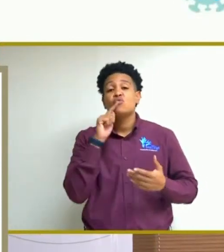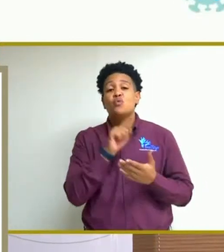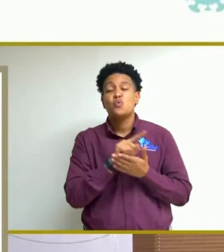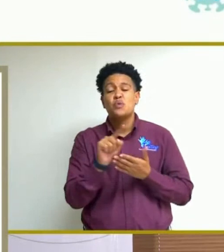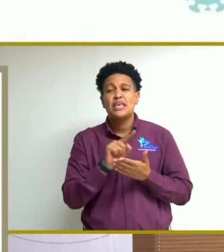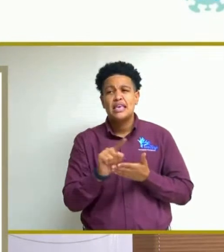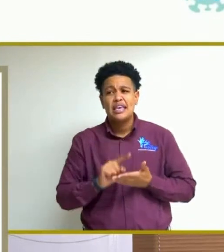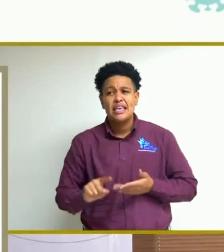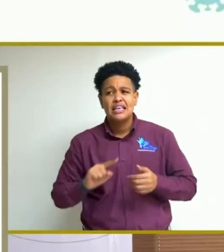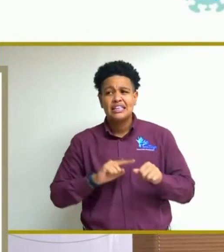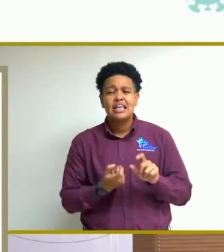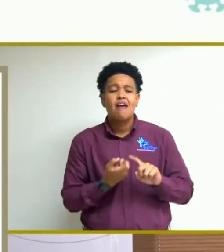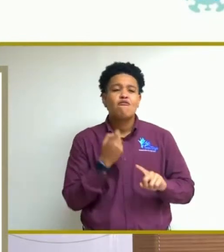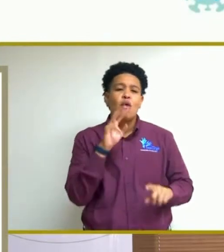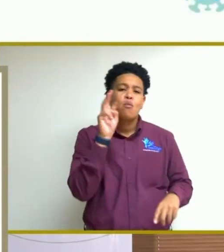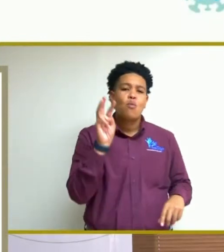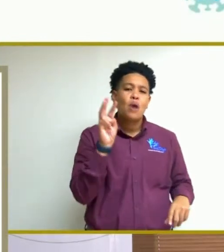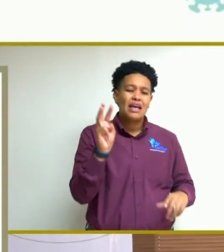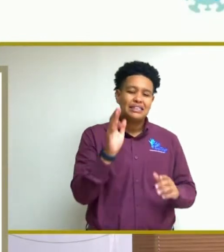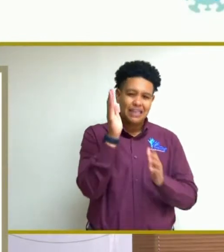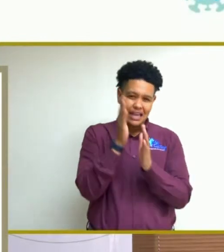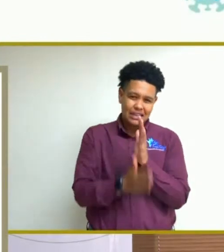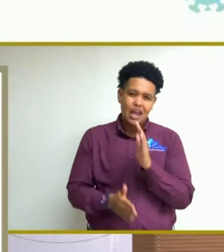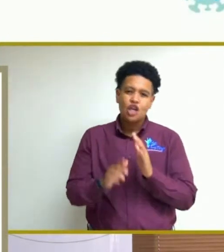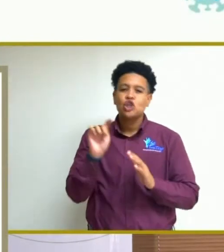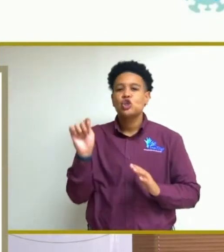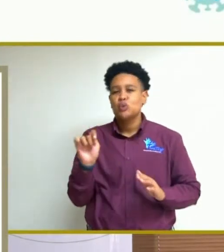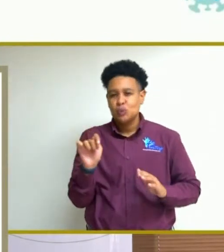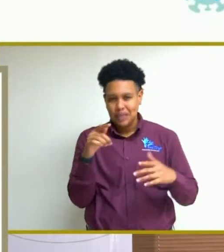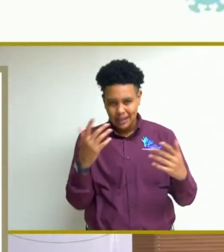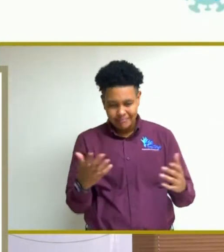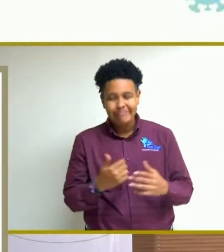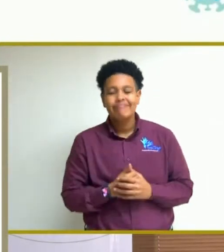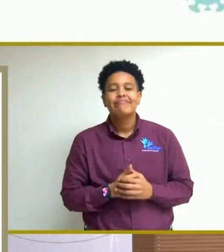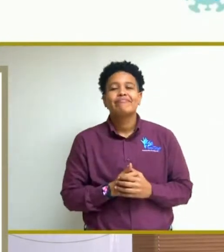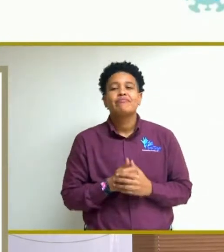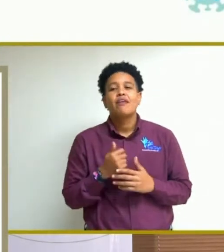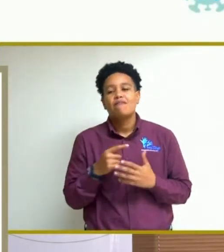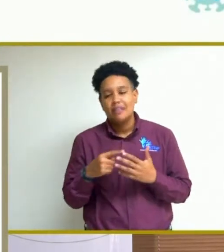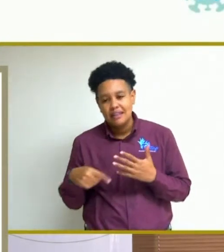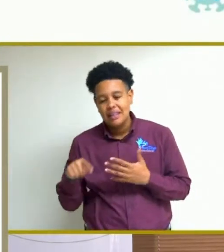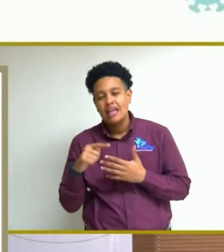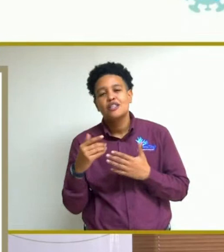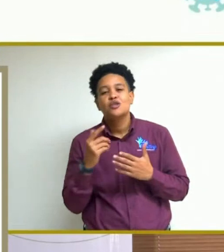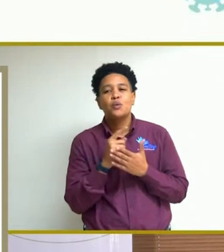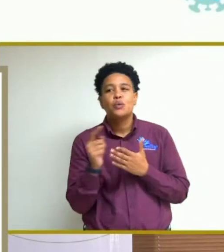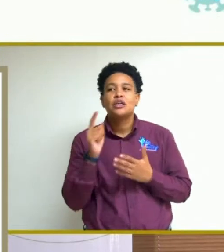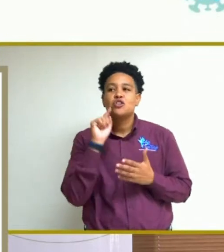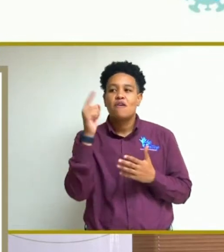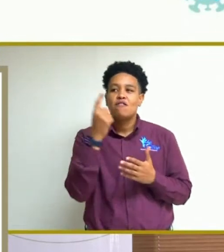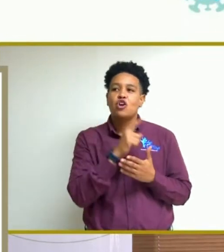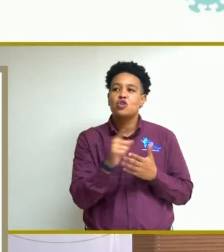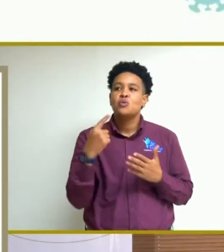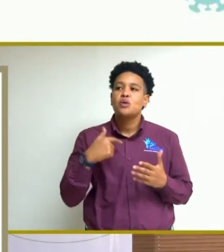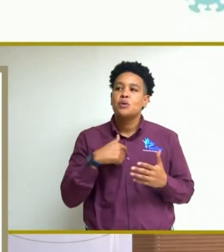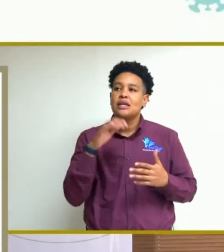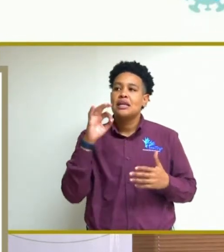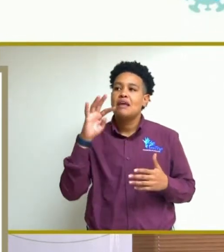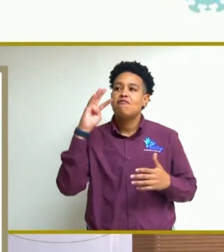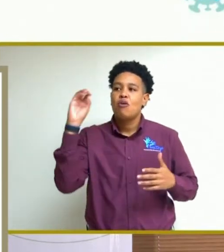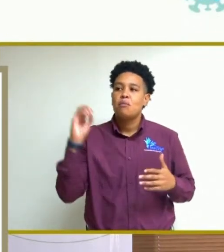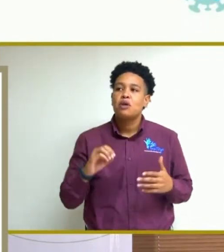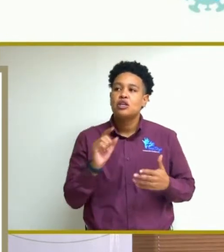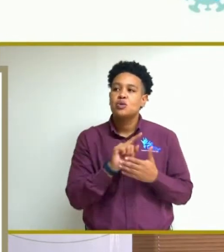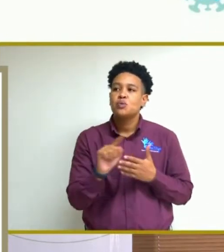weeks start from the Wednesday and end the Tuesday of the following week. So week 1, we are 94%,